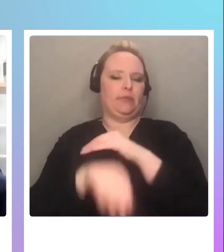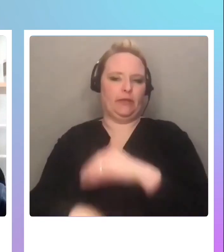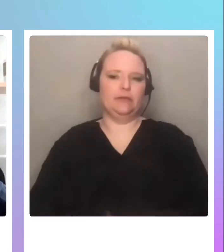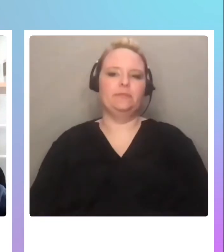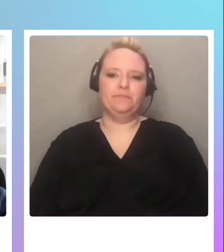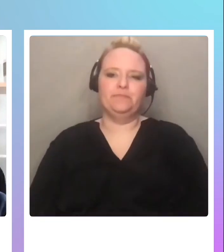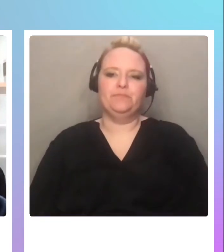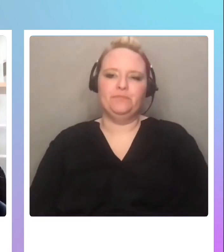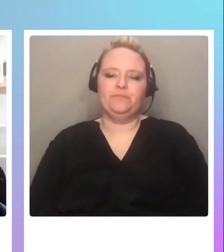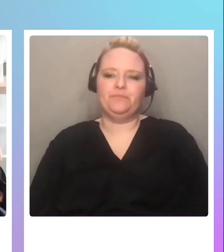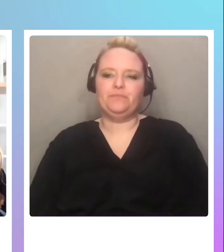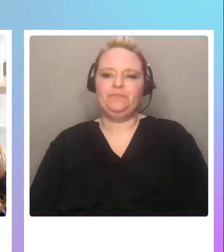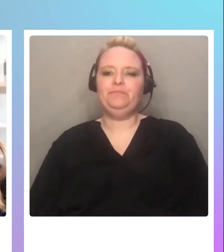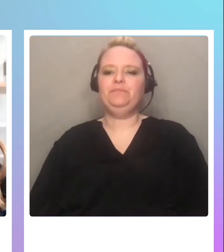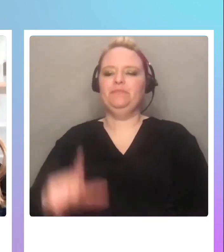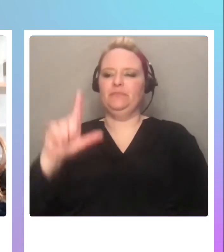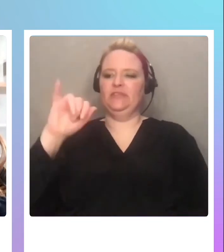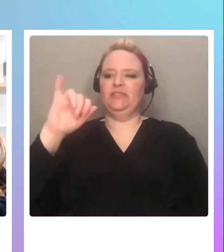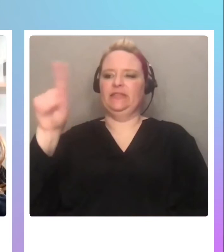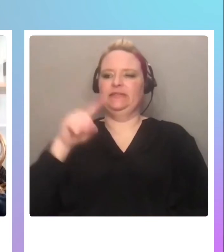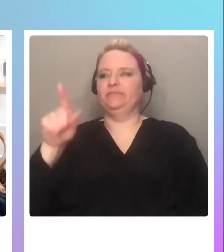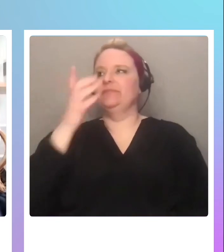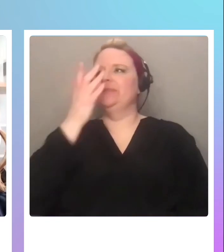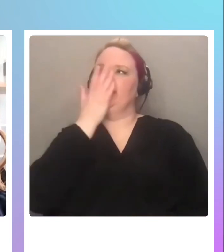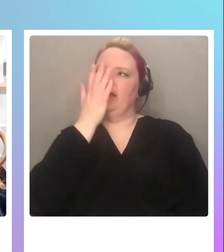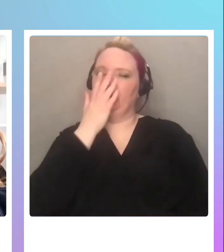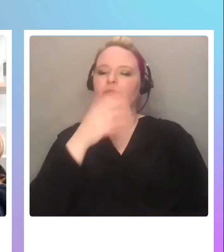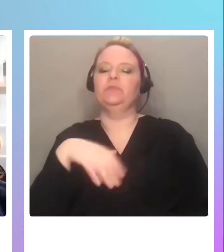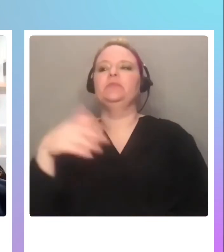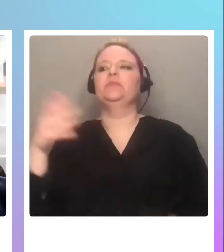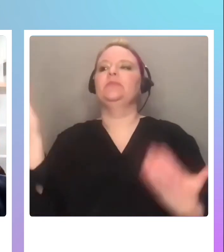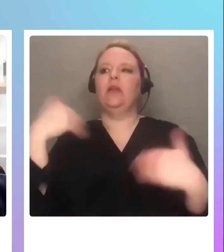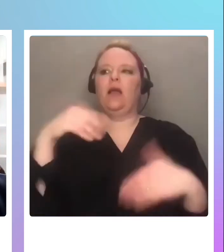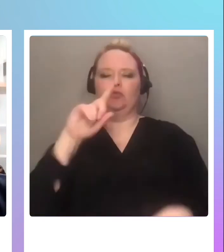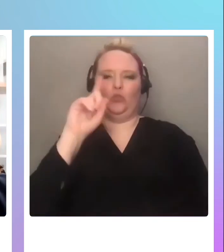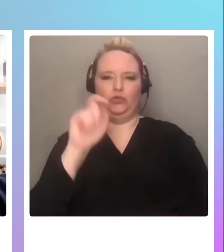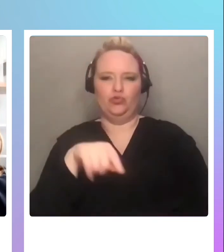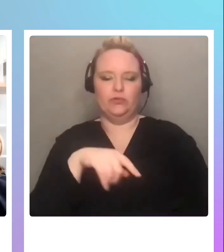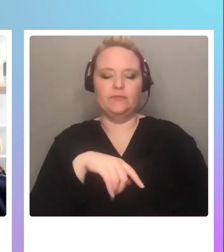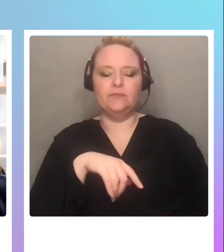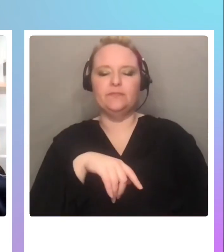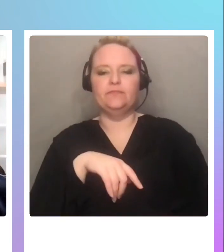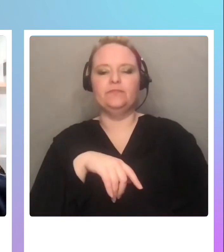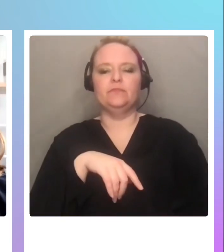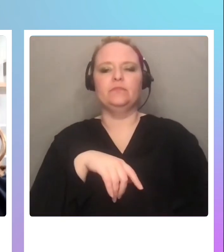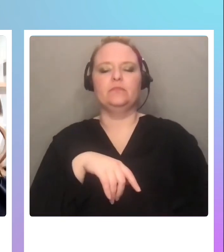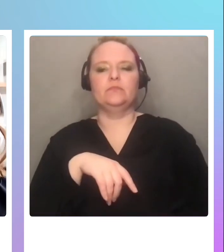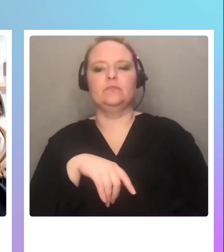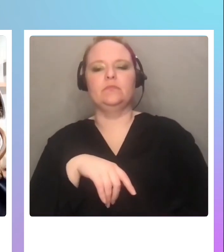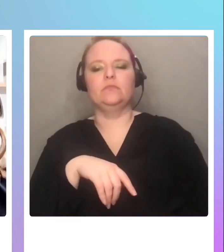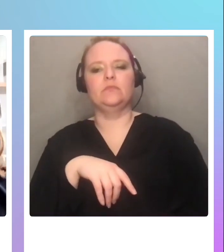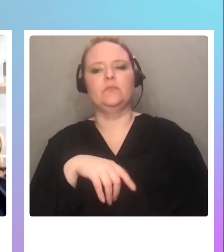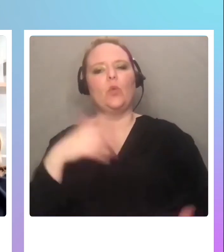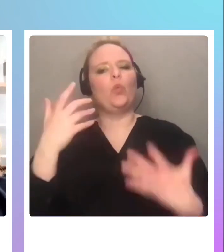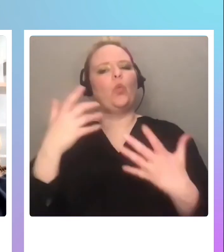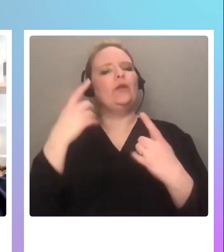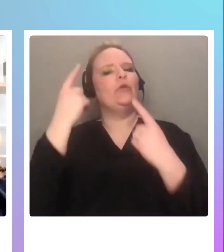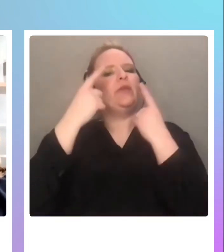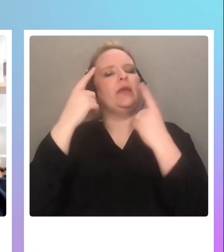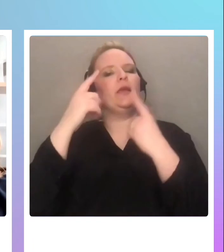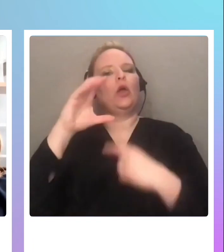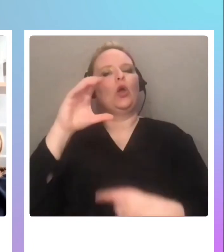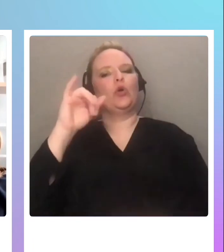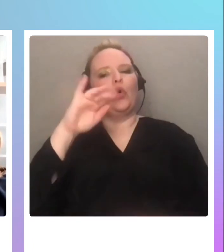Absolutely. Thank you so much. Okay, next question here. What do you consider core